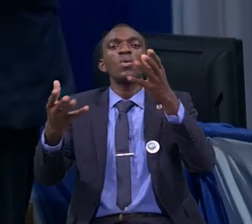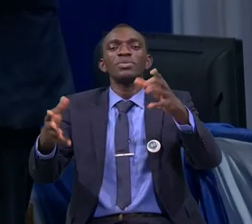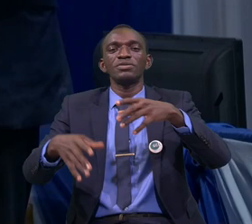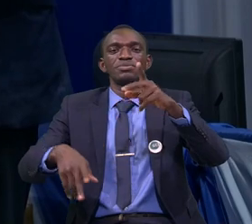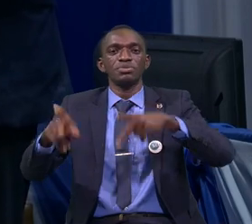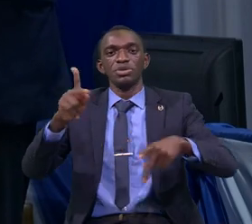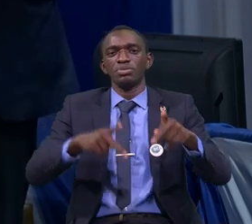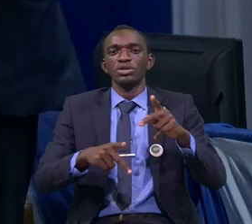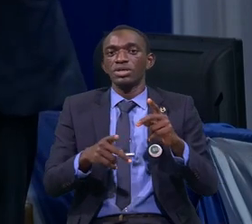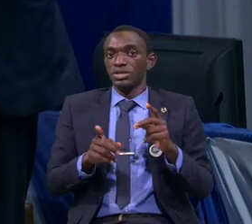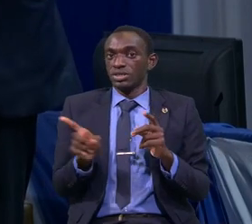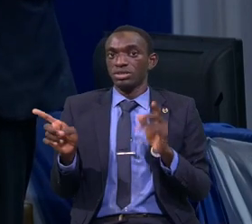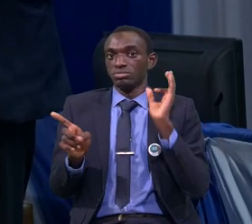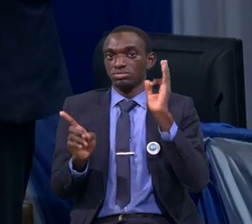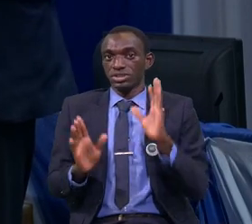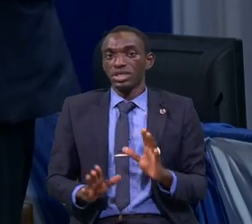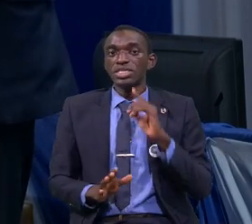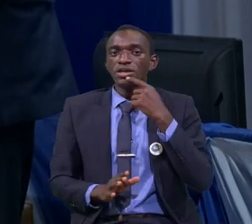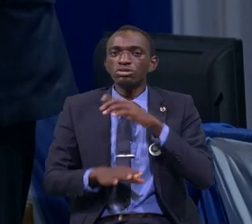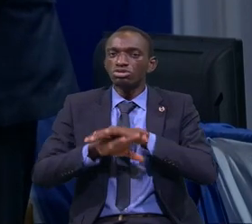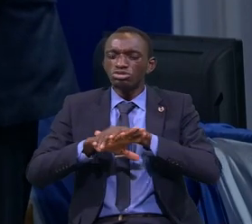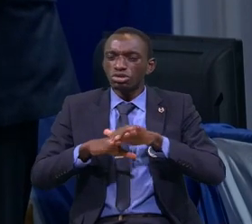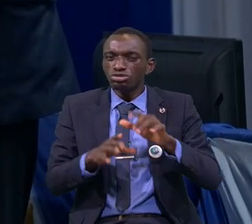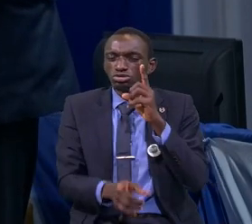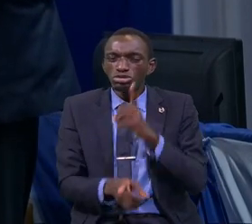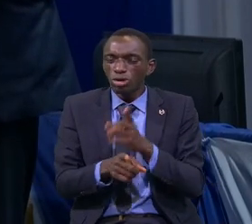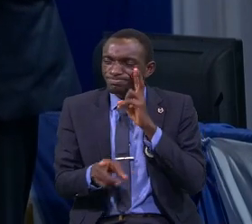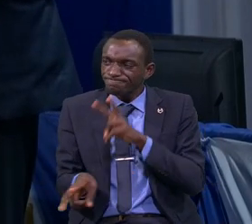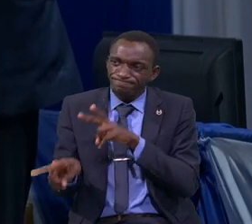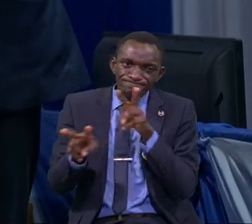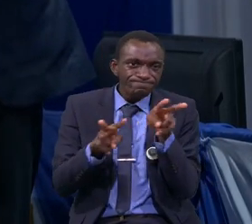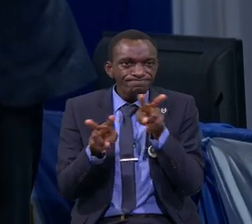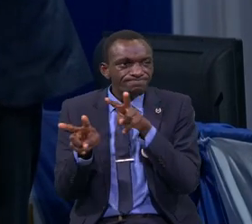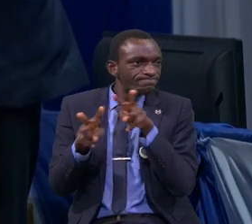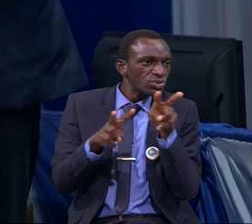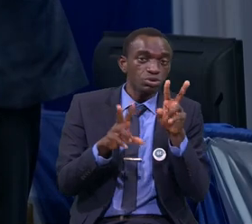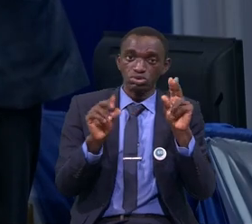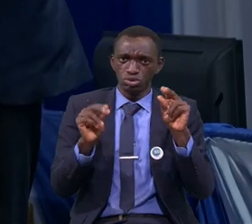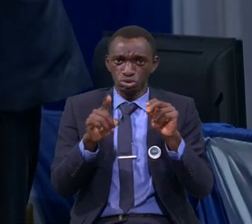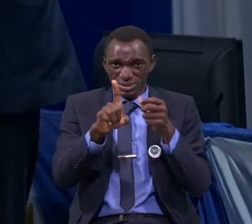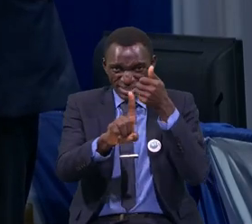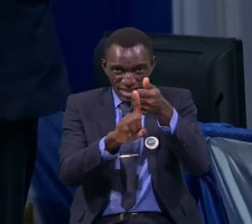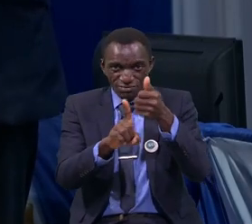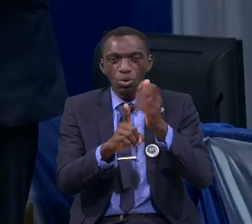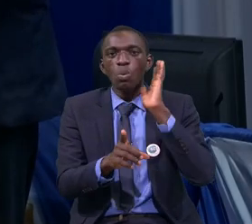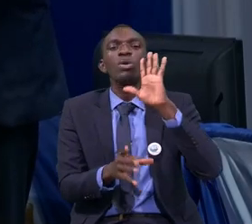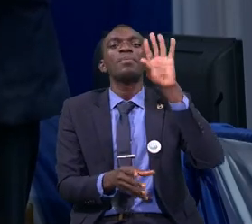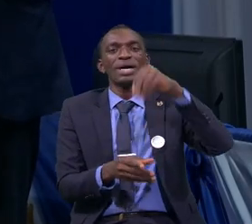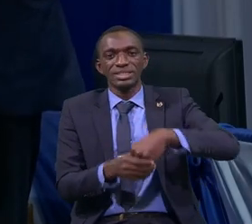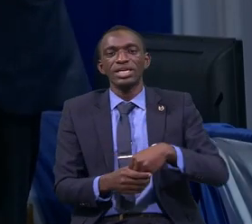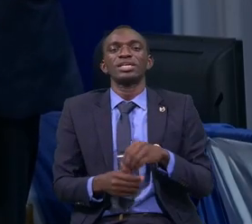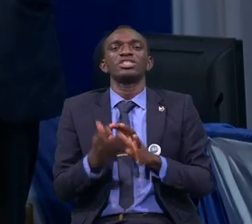spectator. You too will be a partaker. Anywhere you